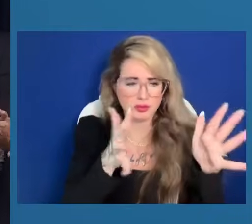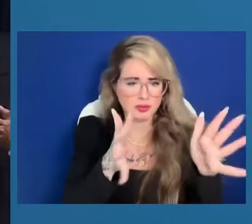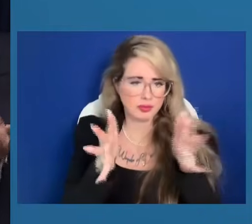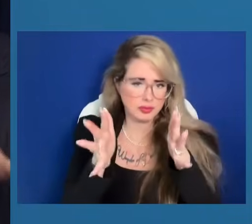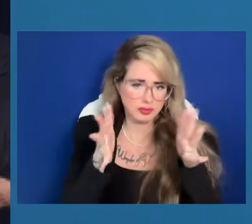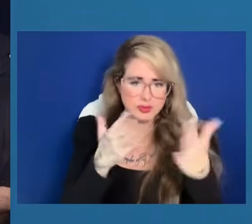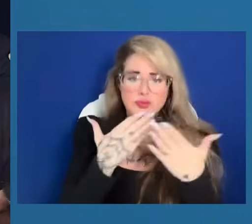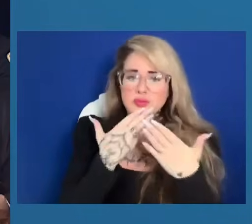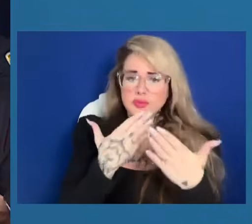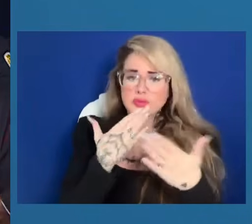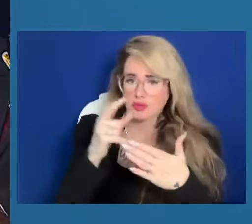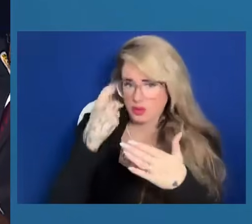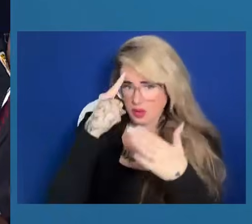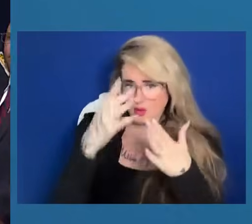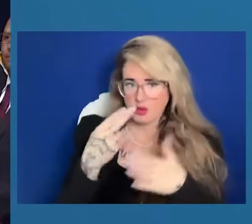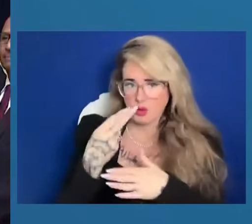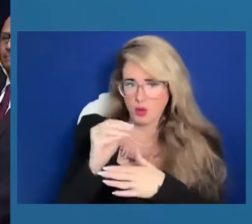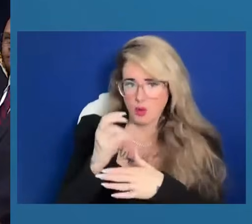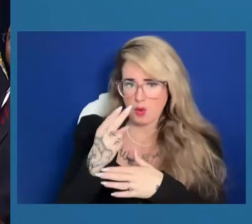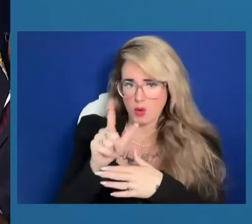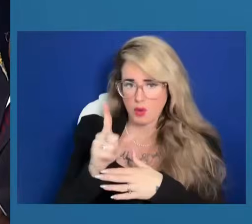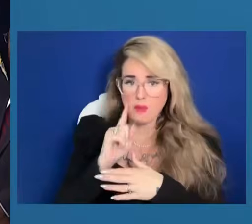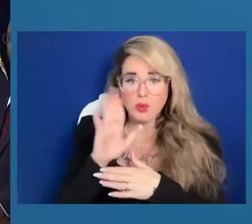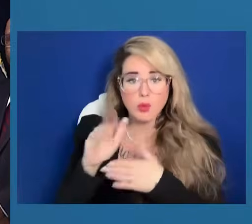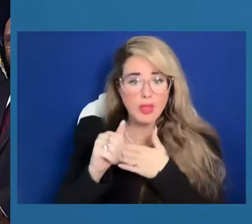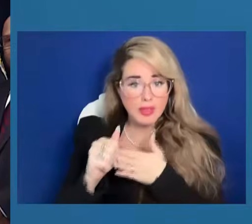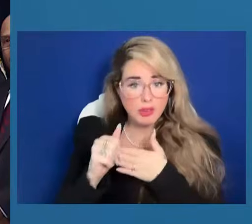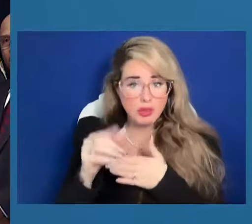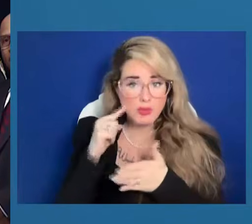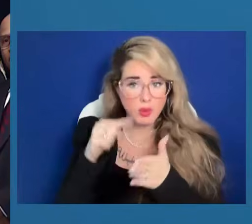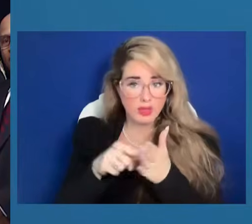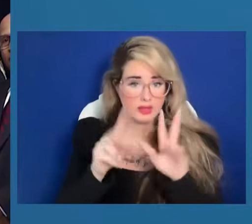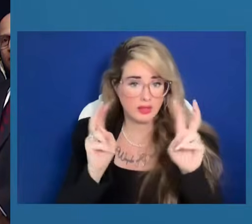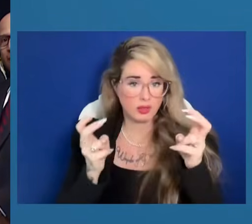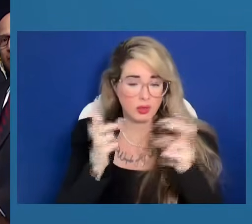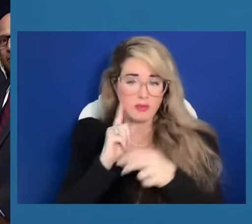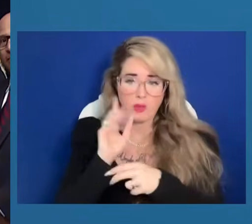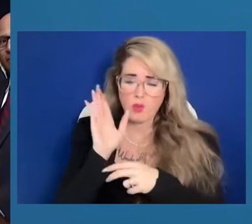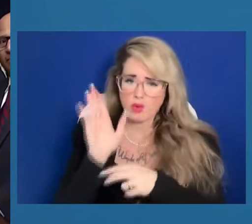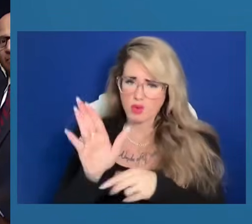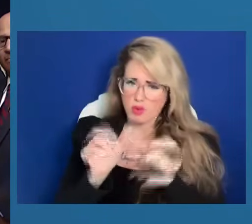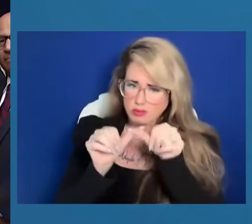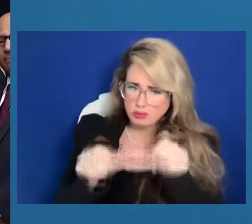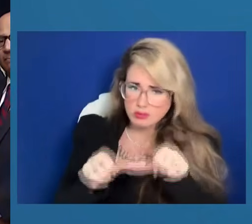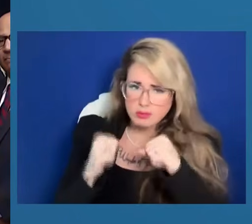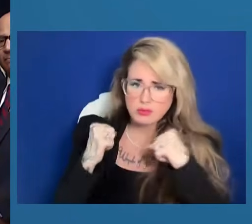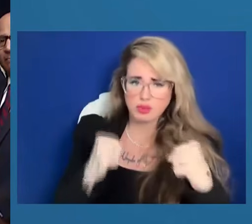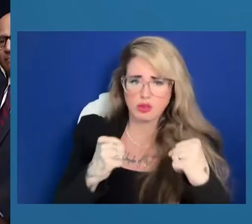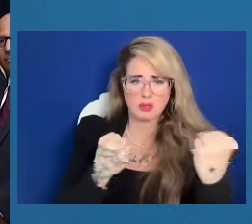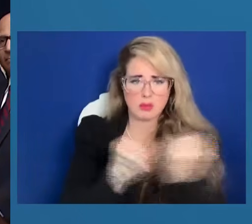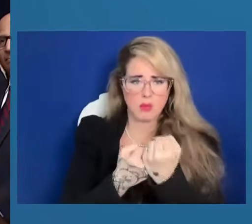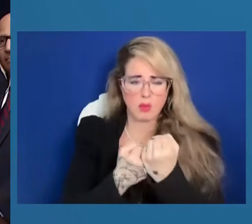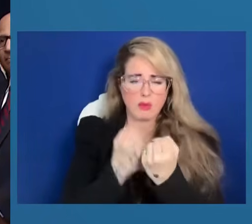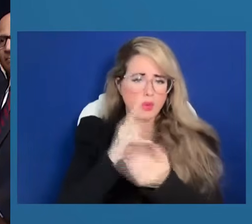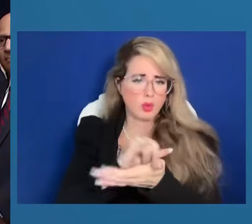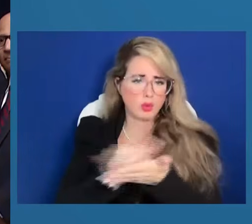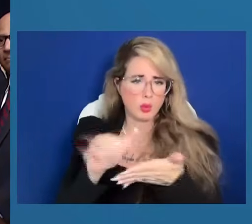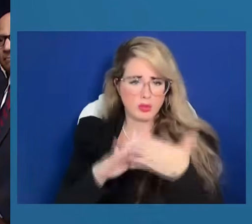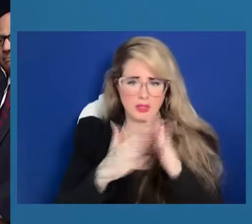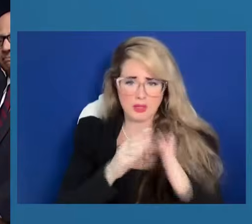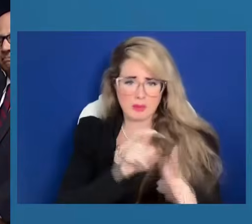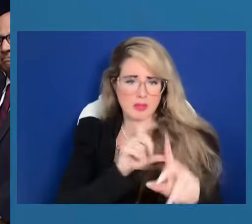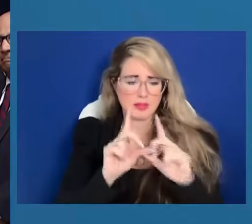Thank you, Governor Hochul, for your leadership on this issue and for your unwavering support of the New York City Police